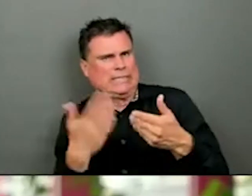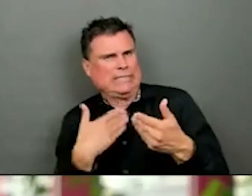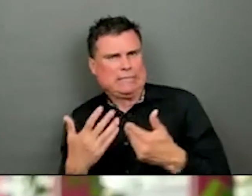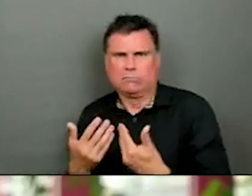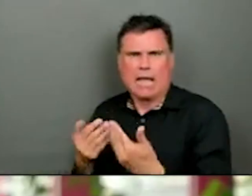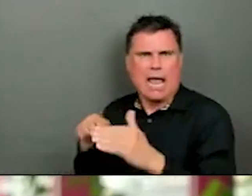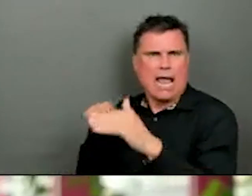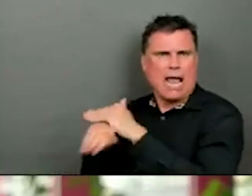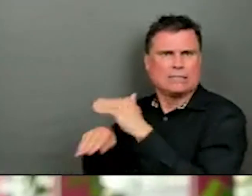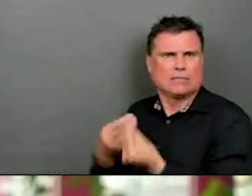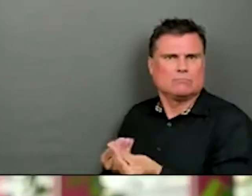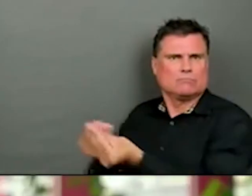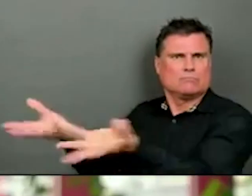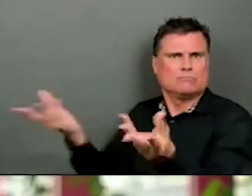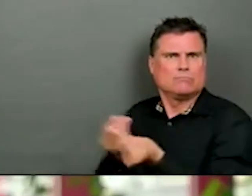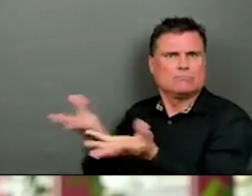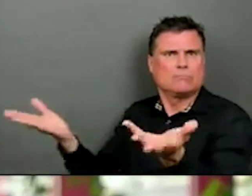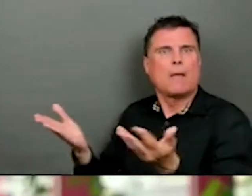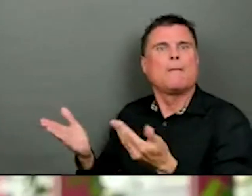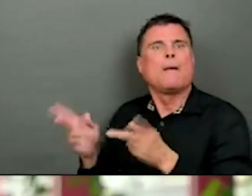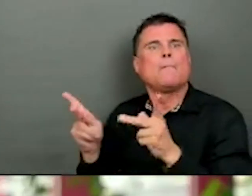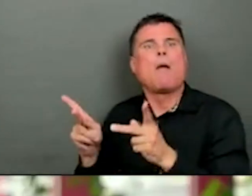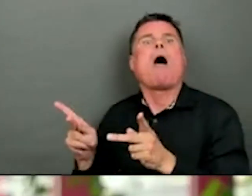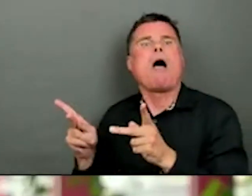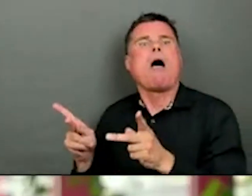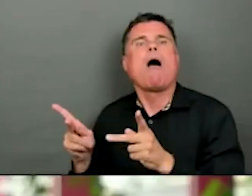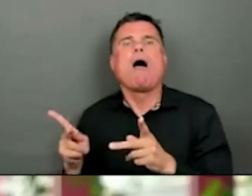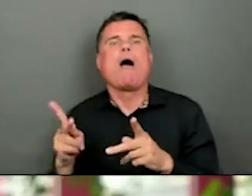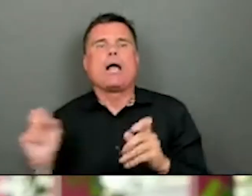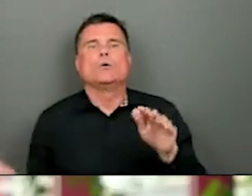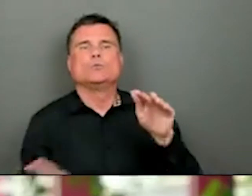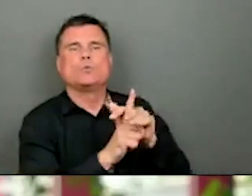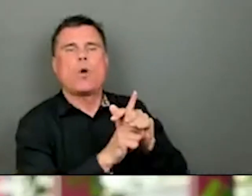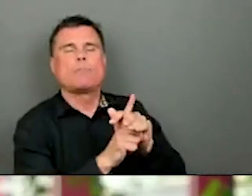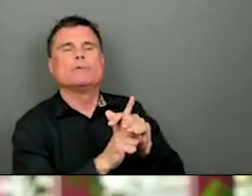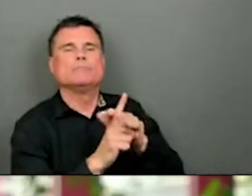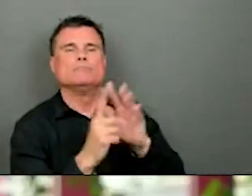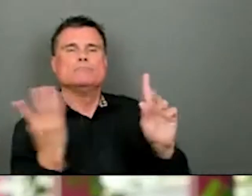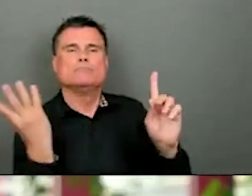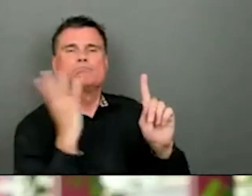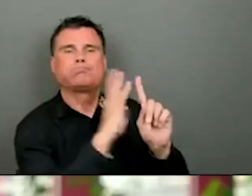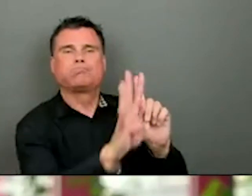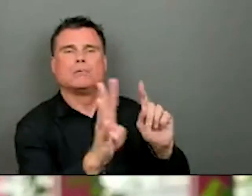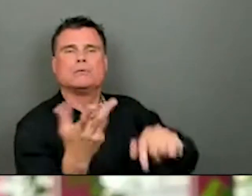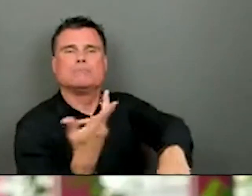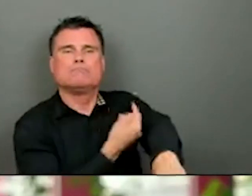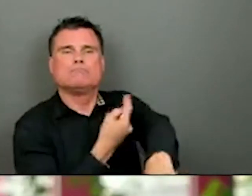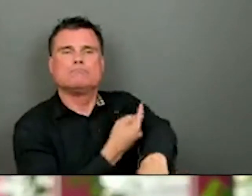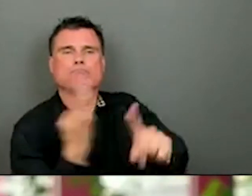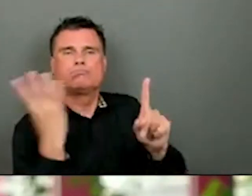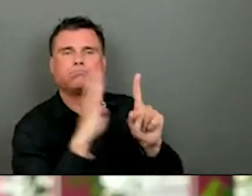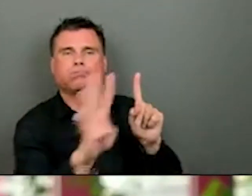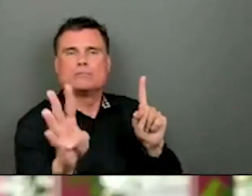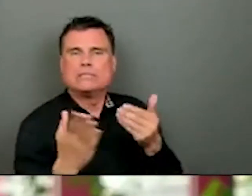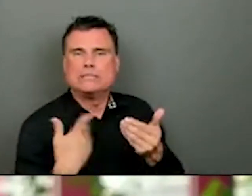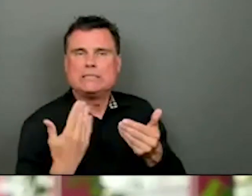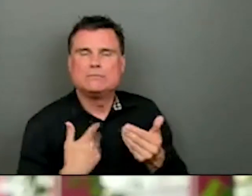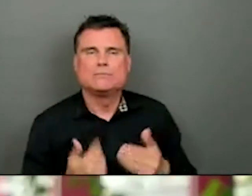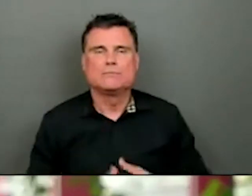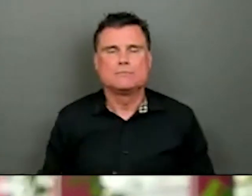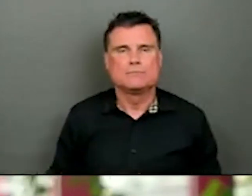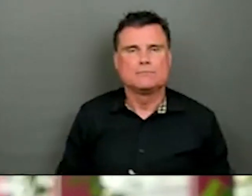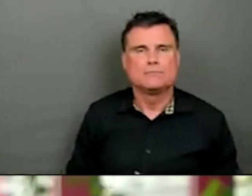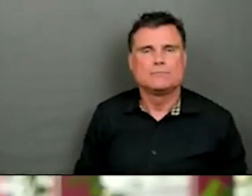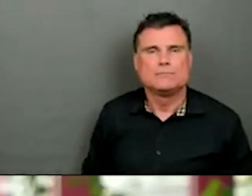convenient for people, and that it goes a long way in many, many communities. So we are going to continue that. We're going to